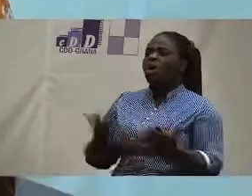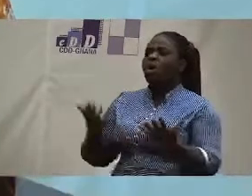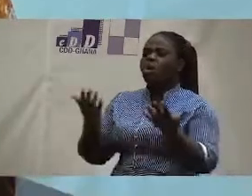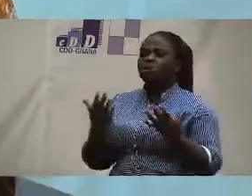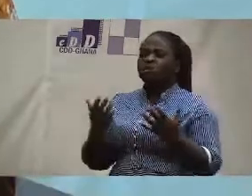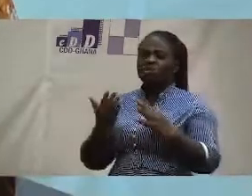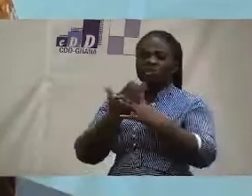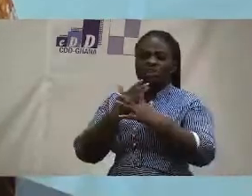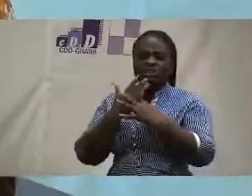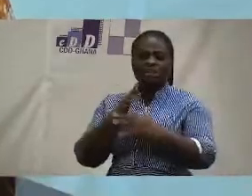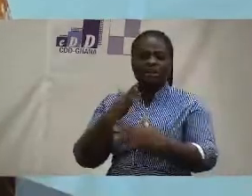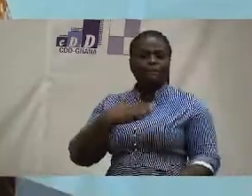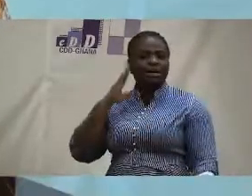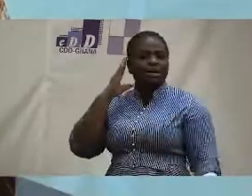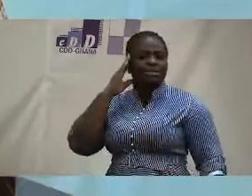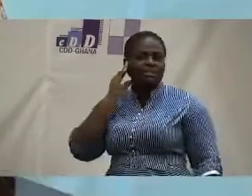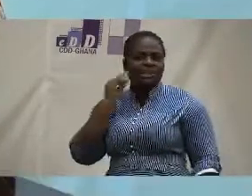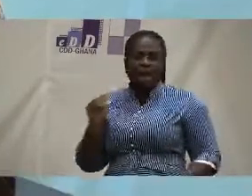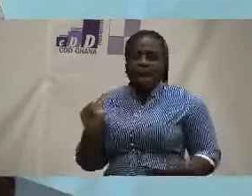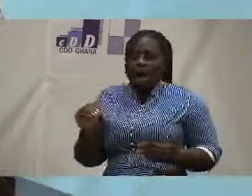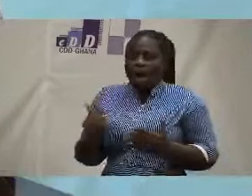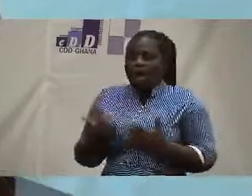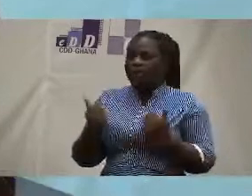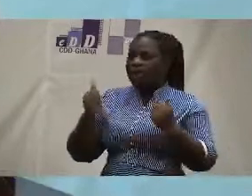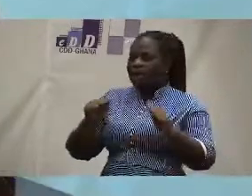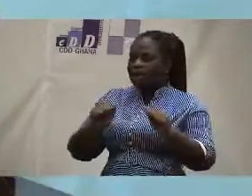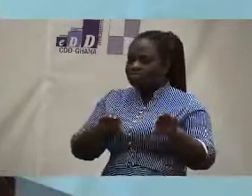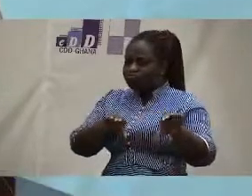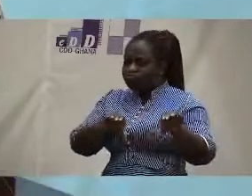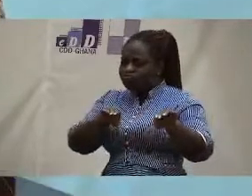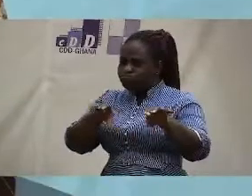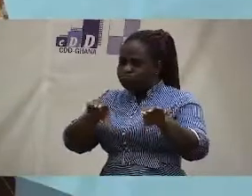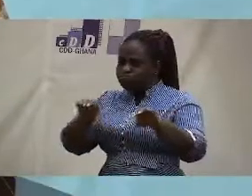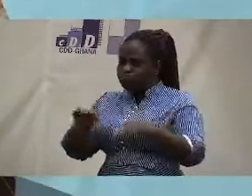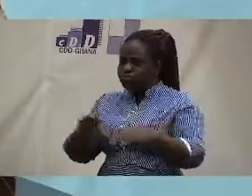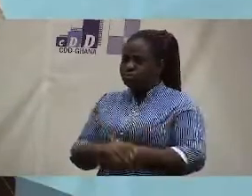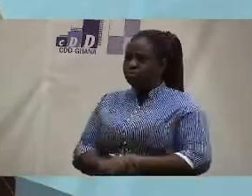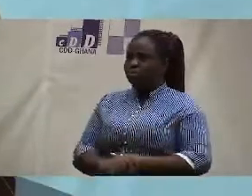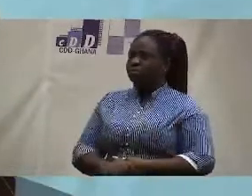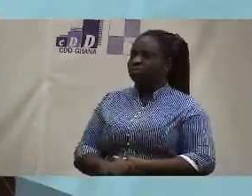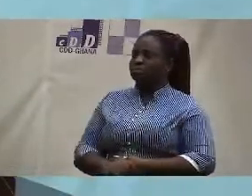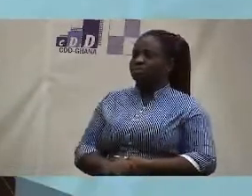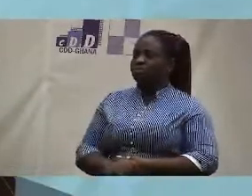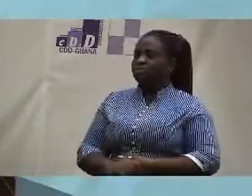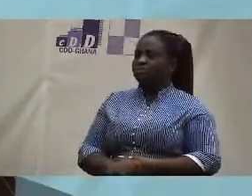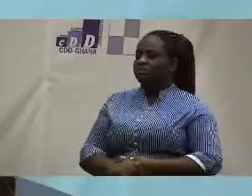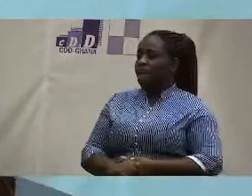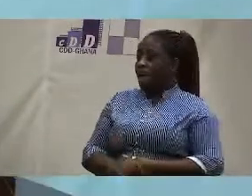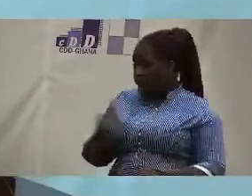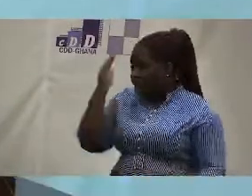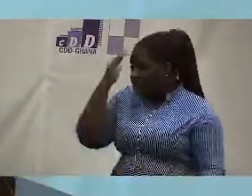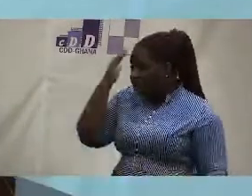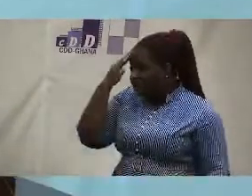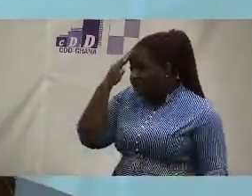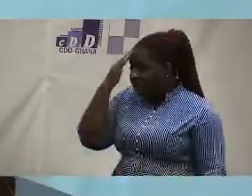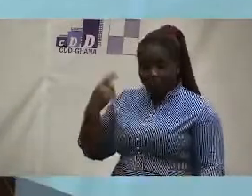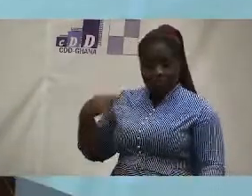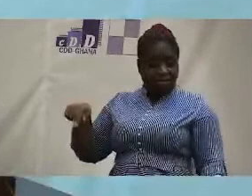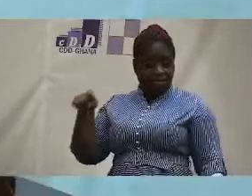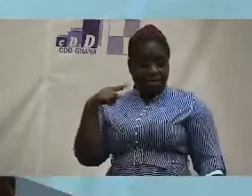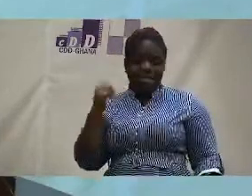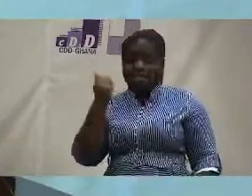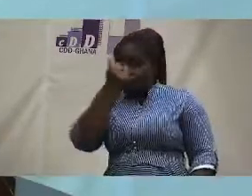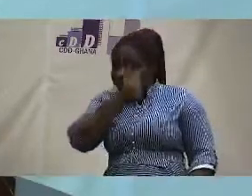my experiences and see how we can actually move forward from here. I know that for us